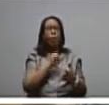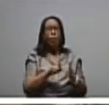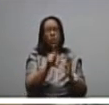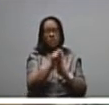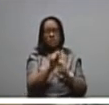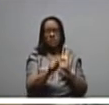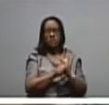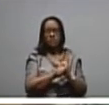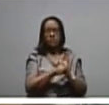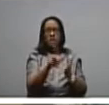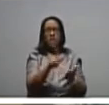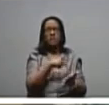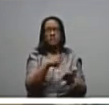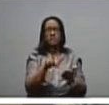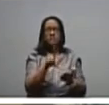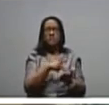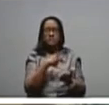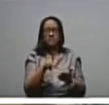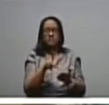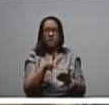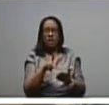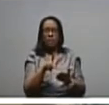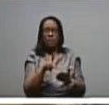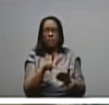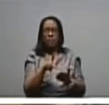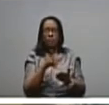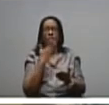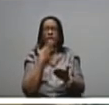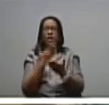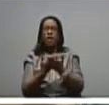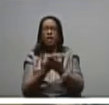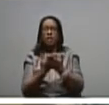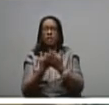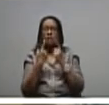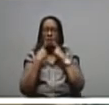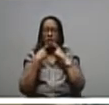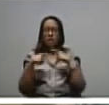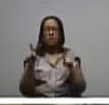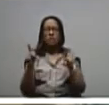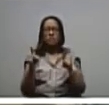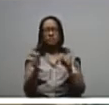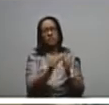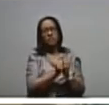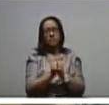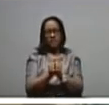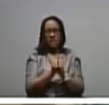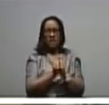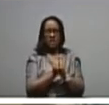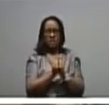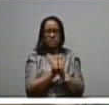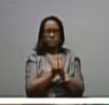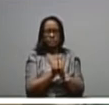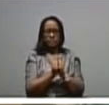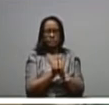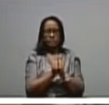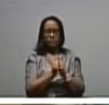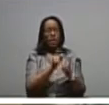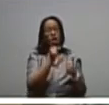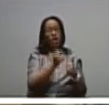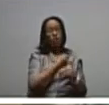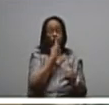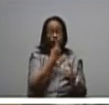psalm, and the gospel form a whole. And the epistle is generally